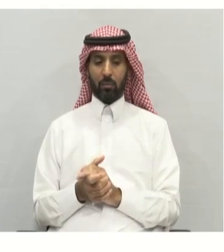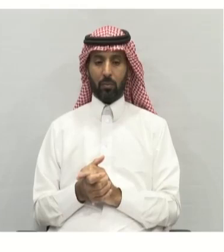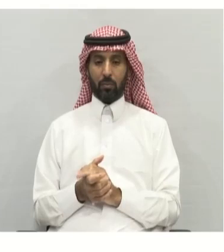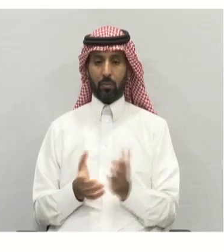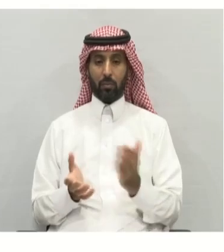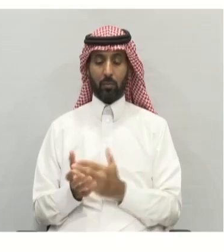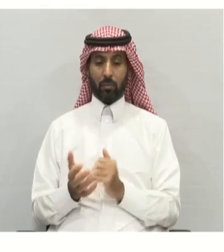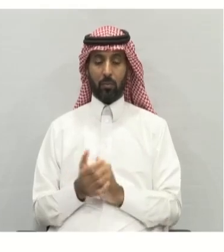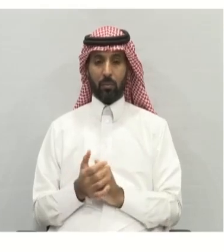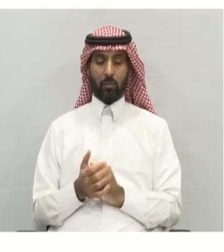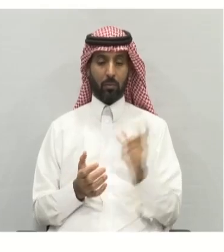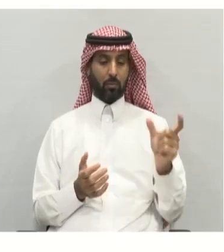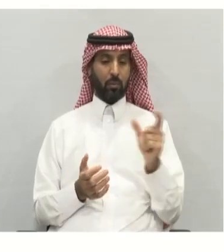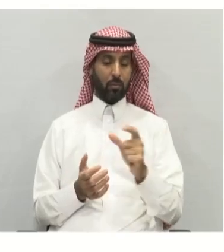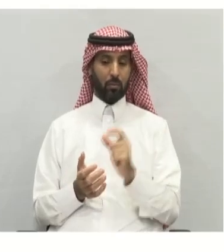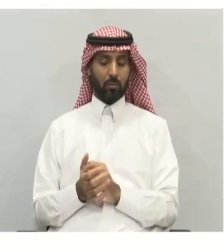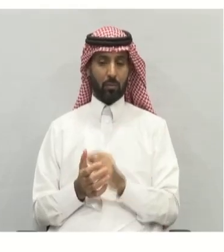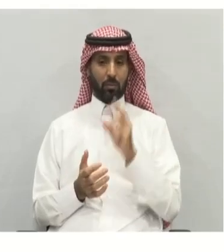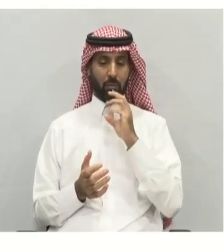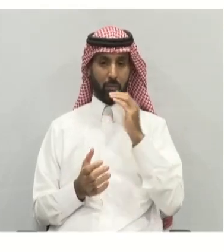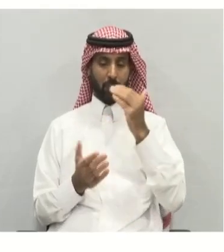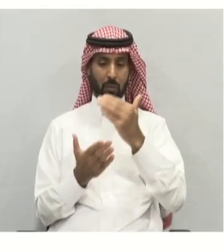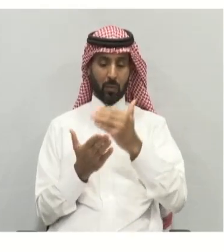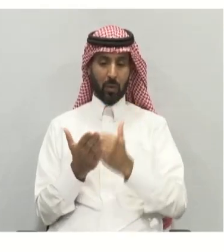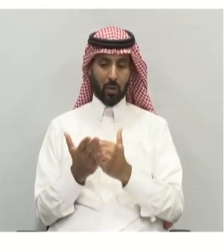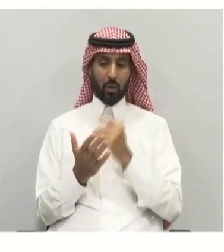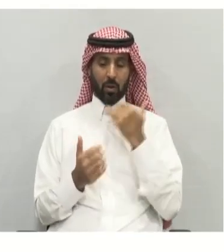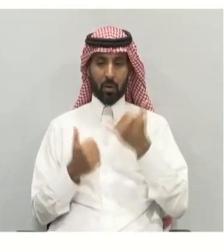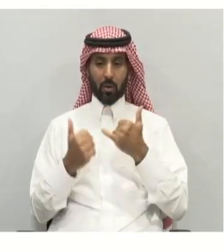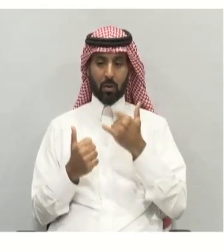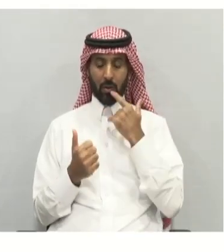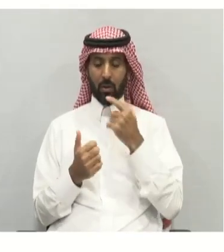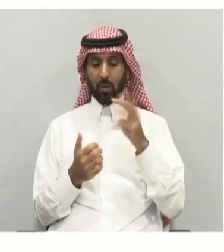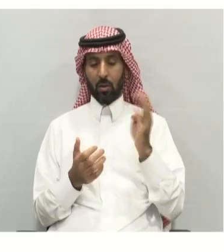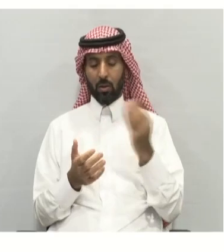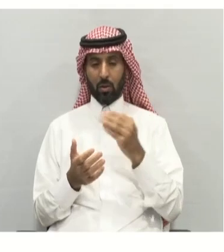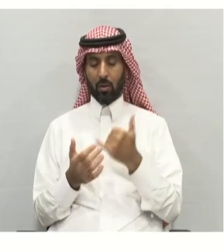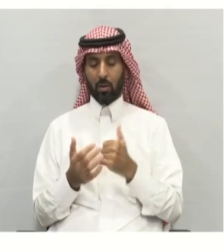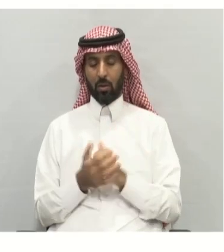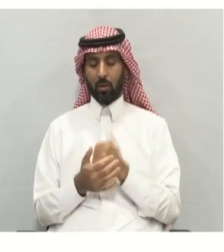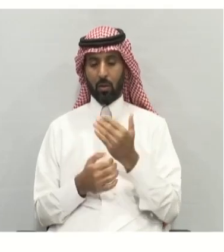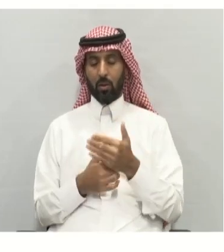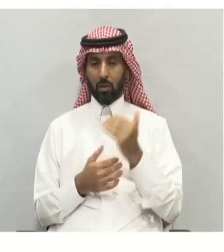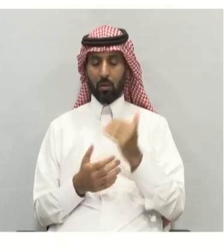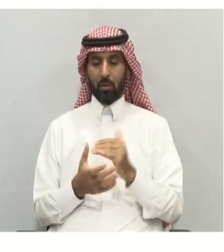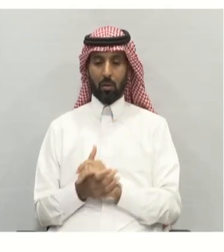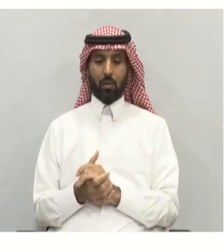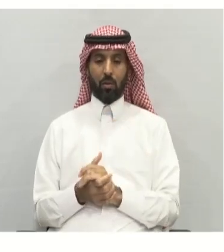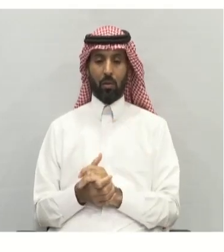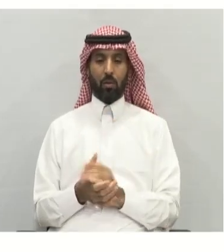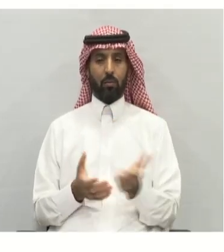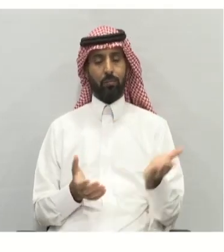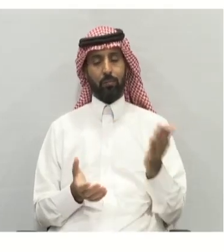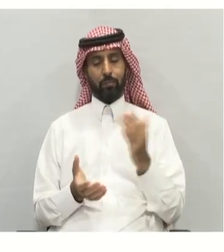So here are all of them in one slide, the importance of must and mustn't and should and shouldn't. And also